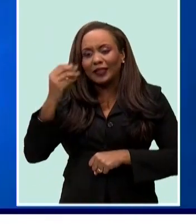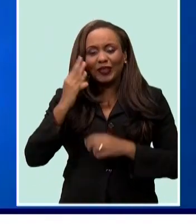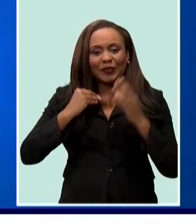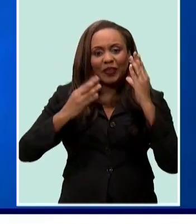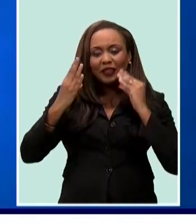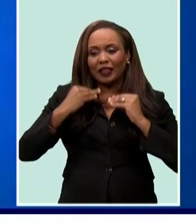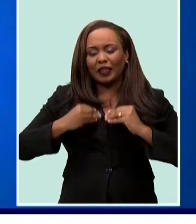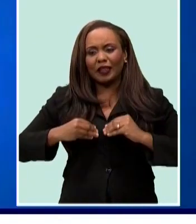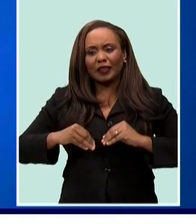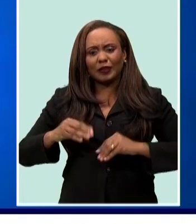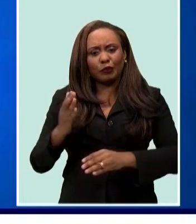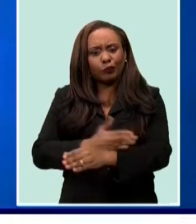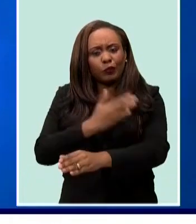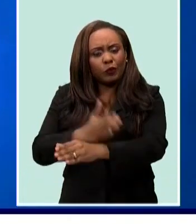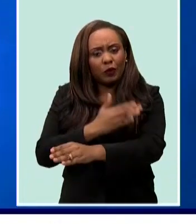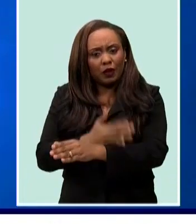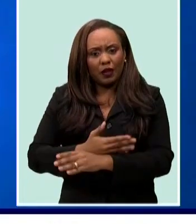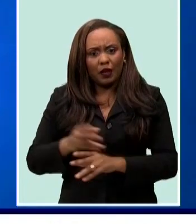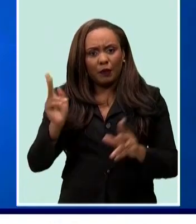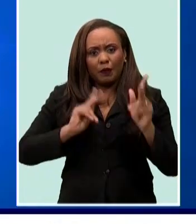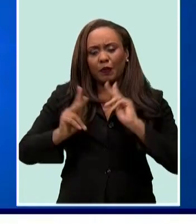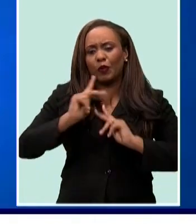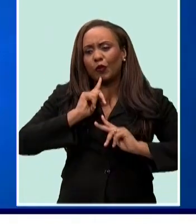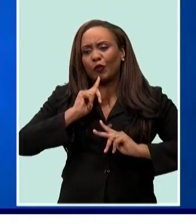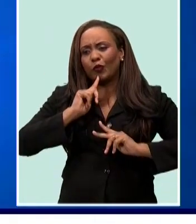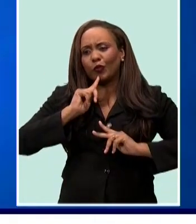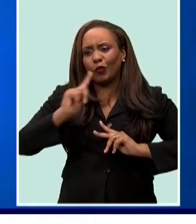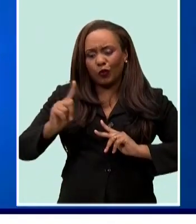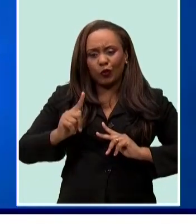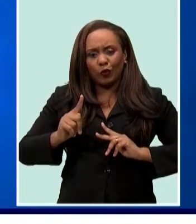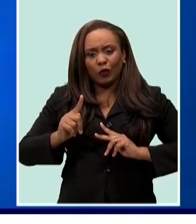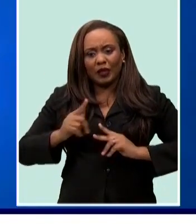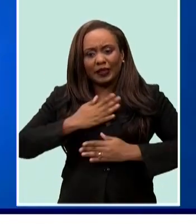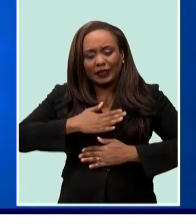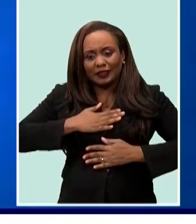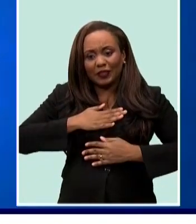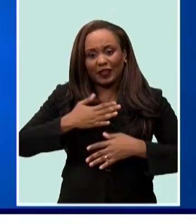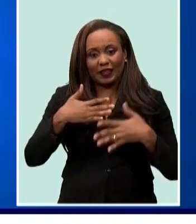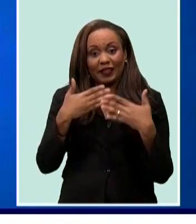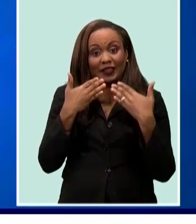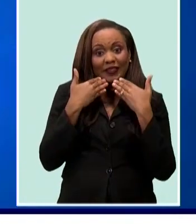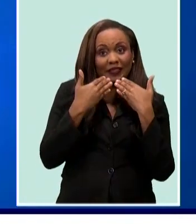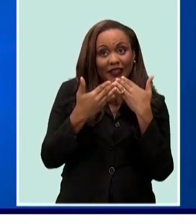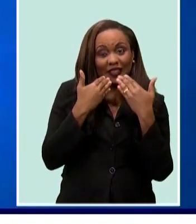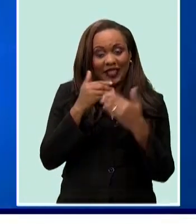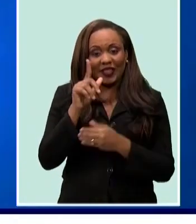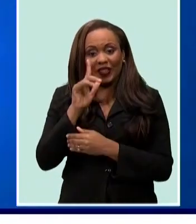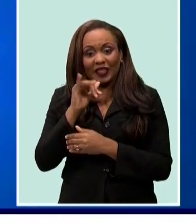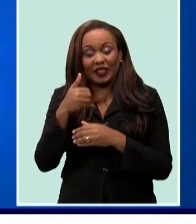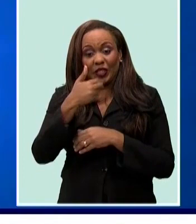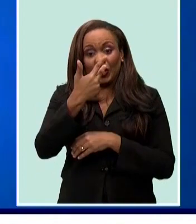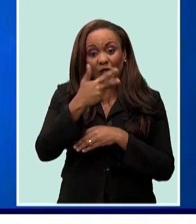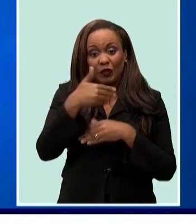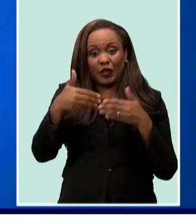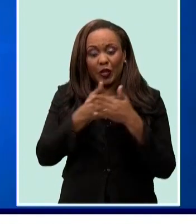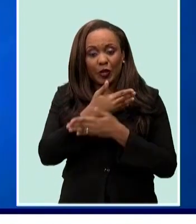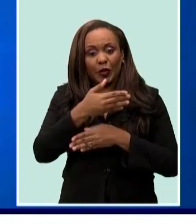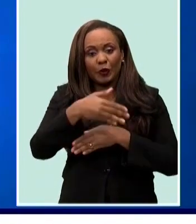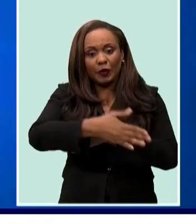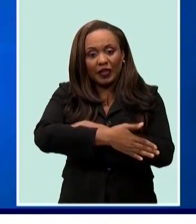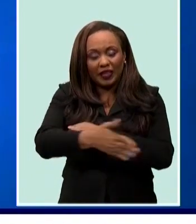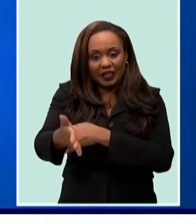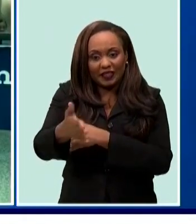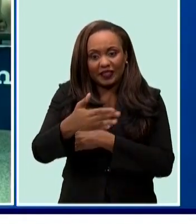noticing them, people are seeing them, and they are taking full effect. That's it from the Grand Islands International Airport, Lisa. 3 brand new gates here at